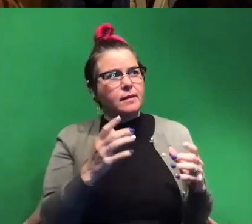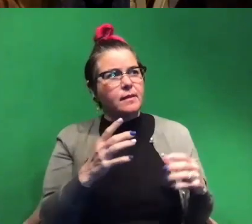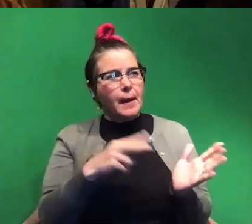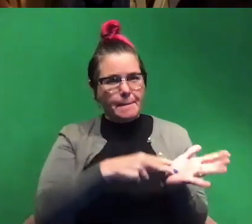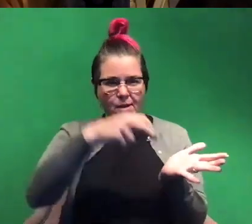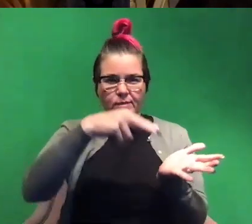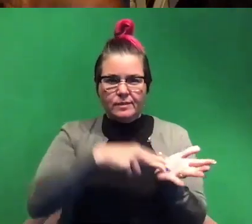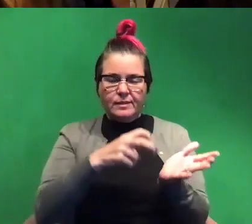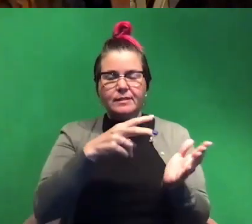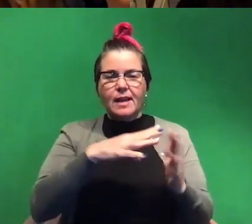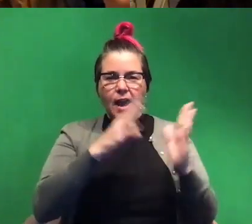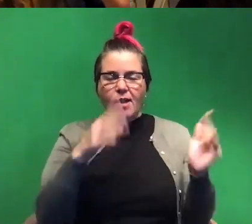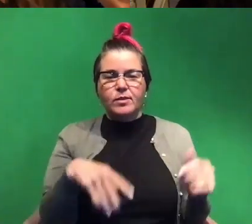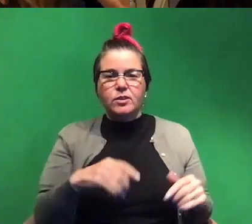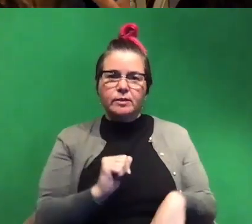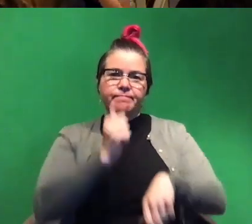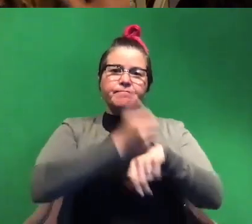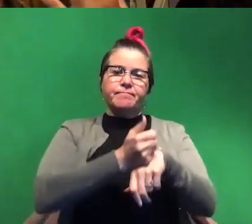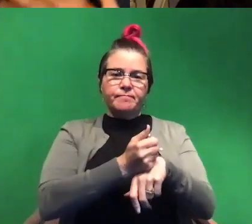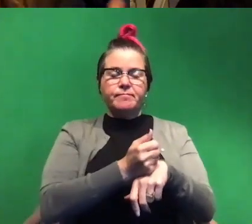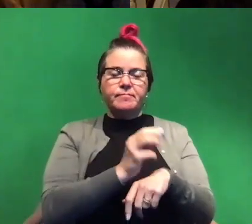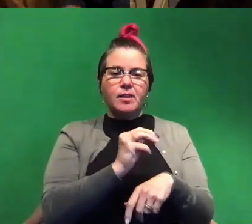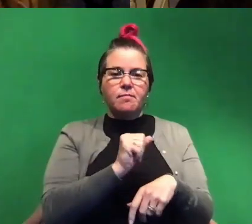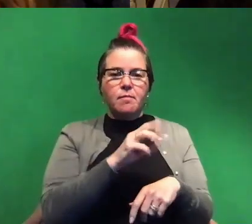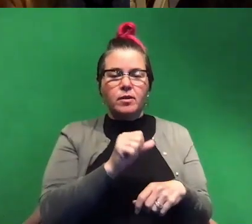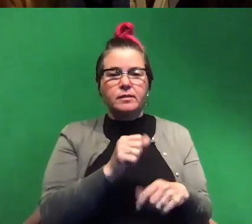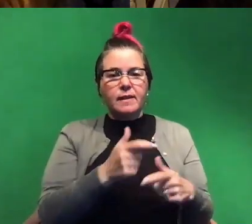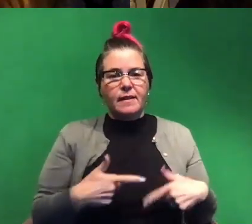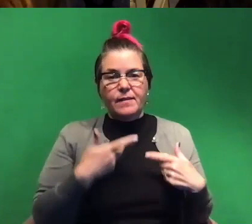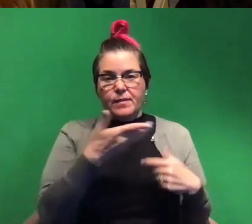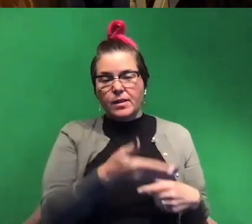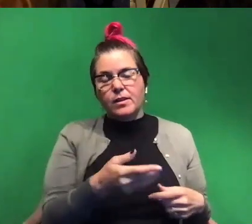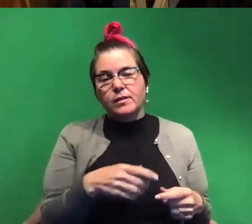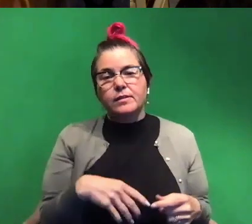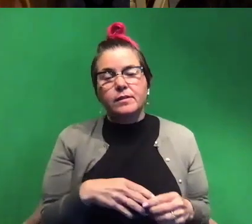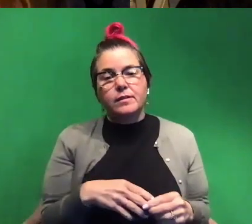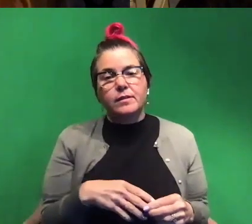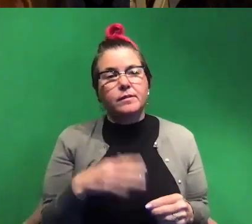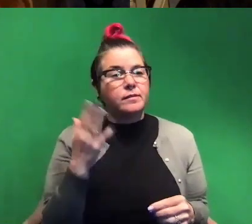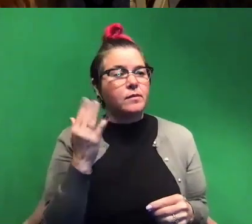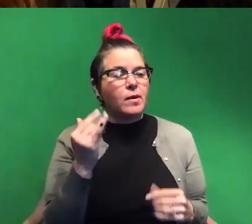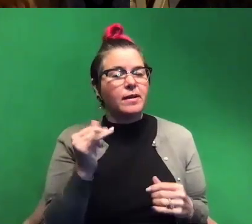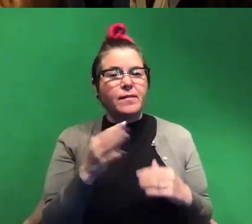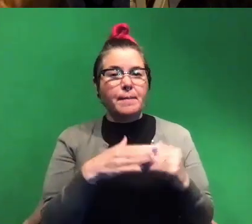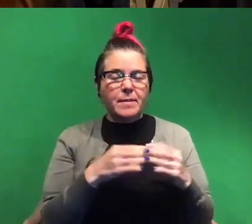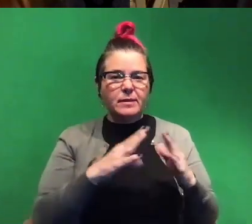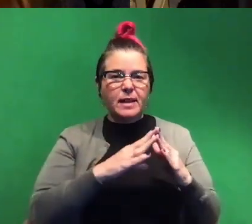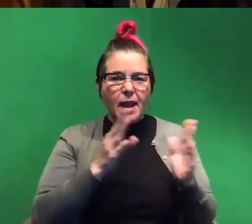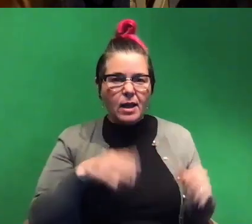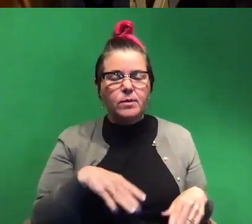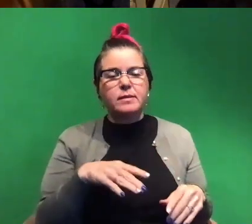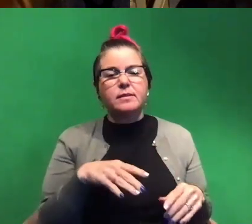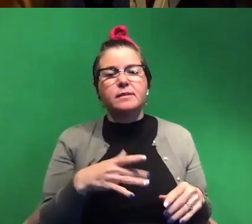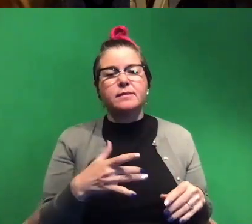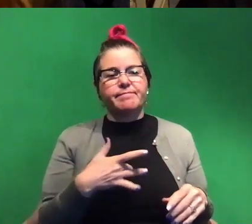house that they would set up on Mars and live in. And that's just because if we were to build houses in the sense that we